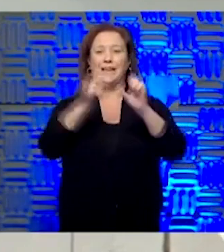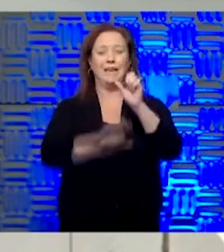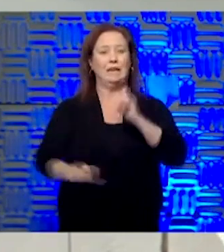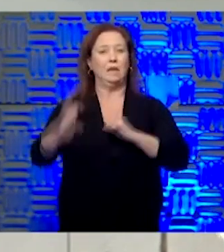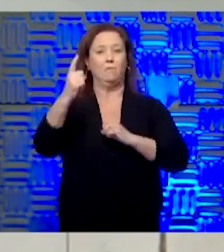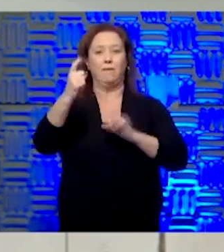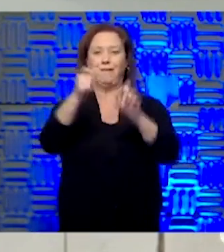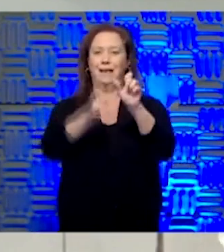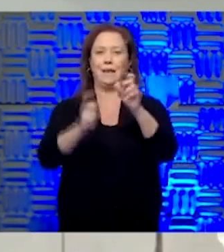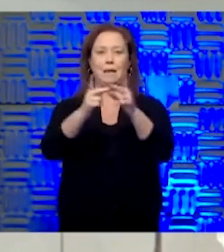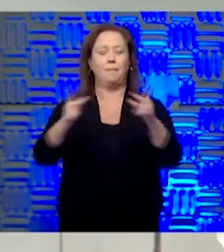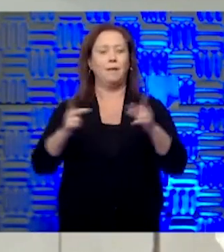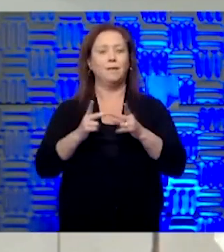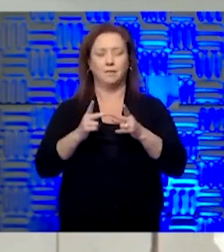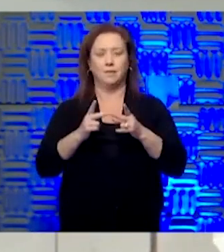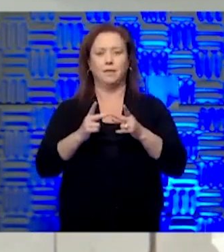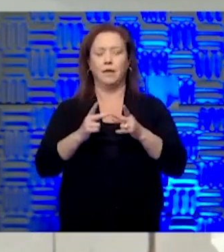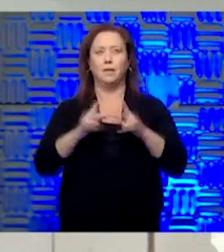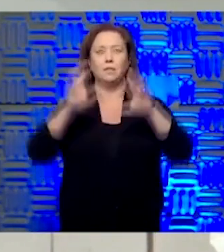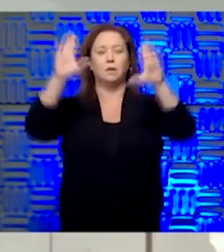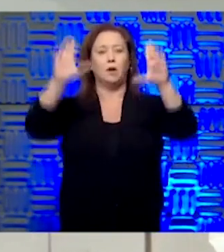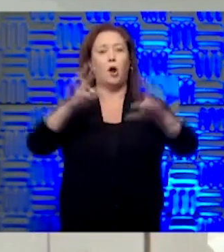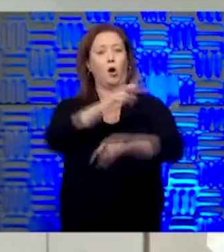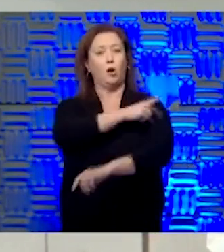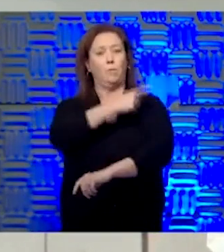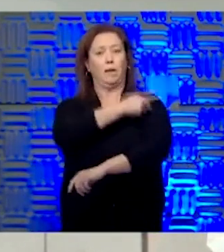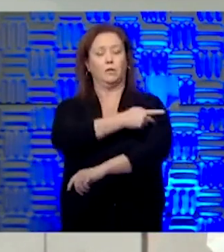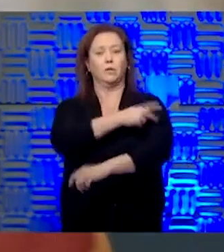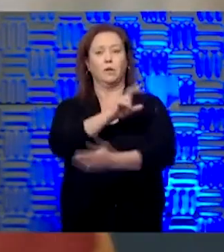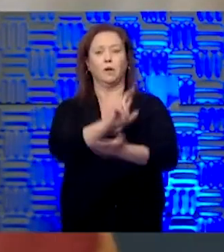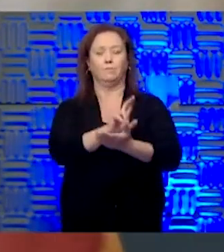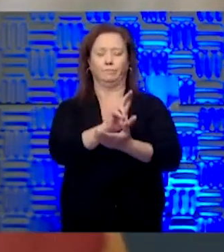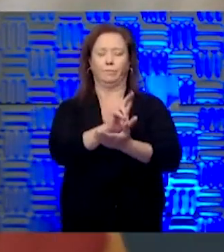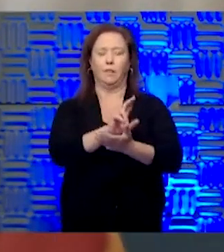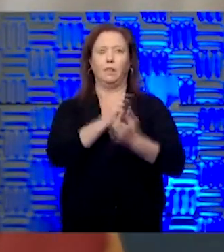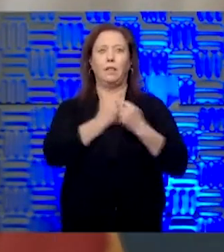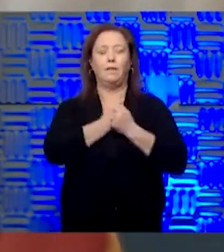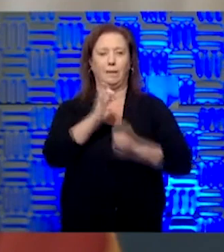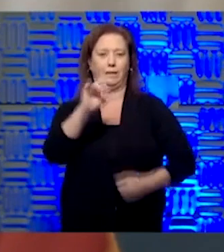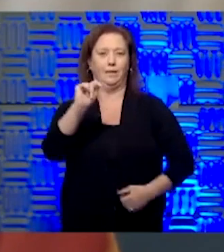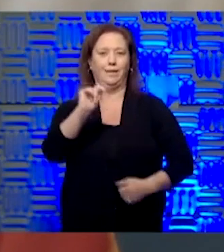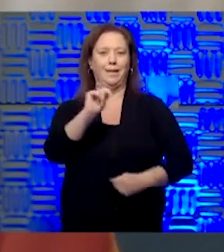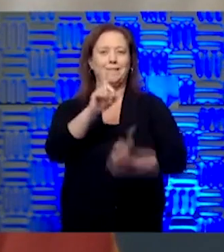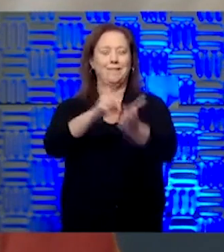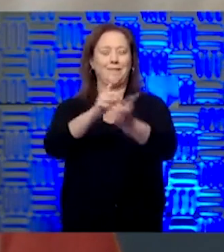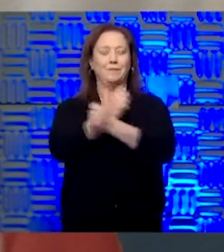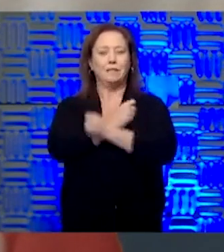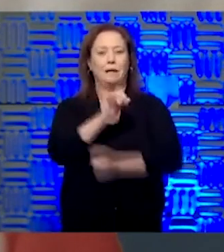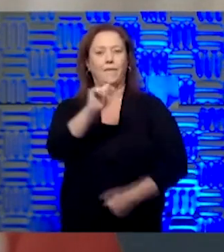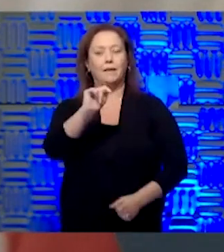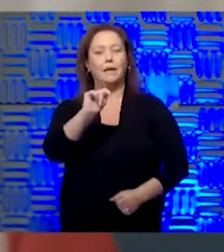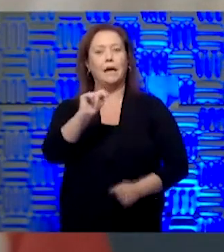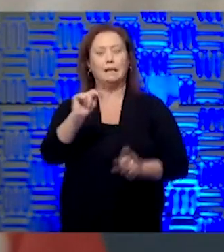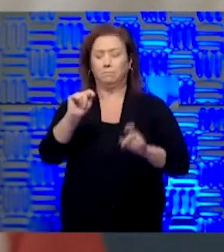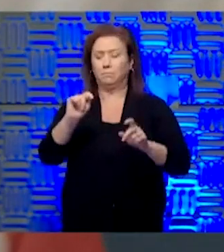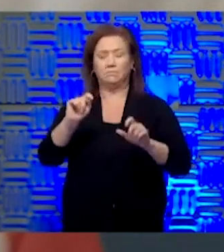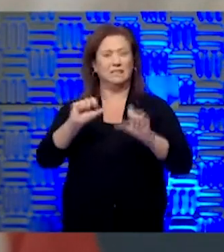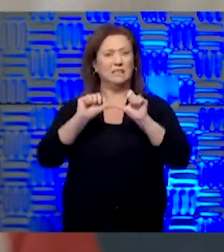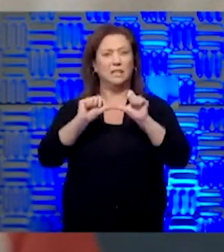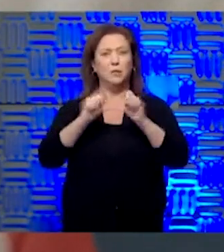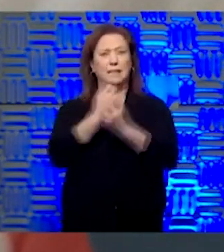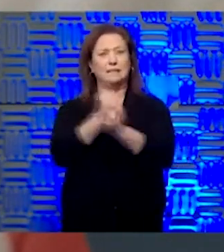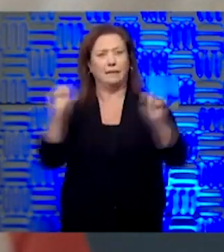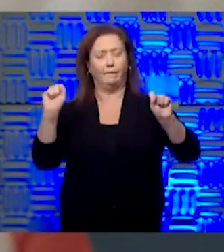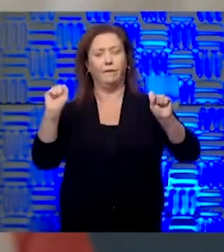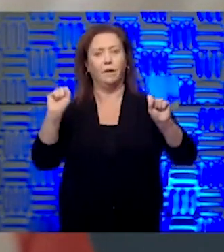anyone, anywhere. And it's fabulous. Our patients are universally loving it. Our physicians love it, and it's a great way to keep our people safe. I think